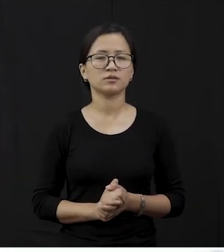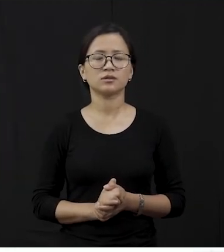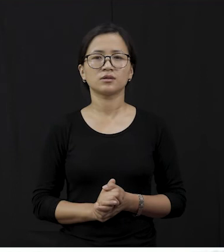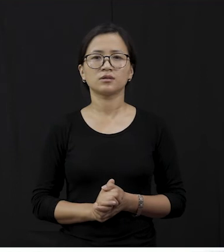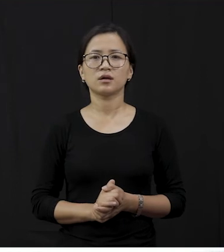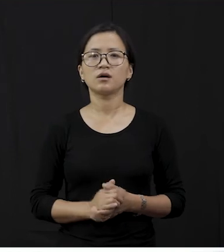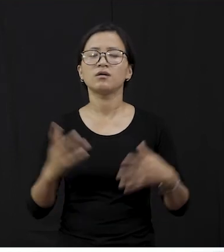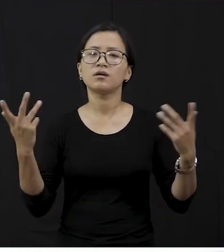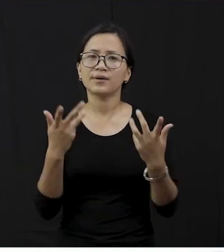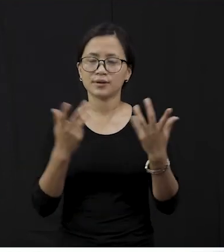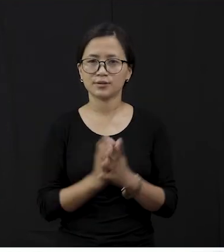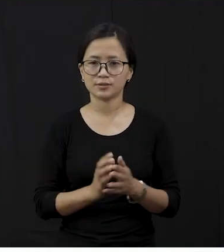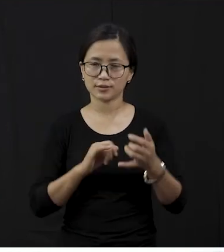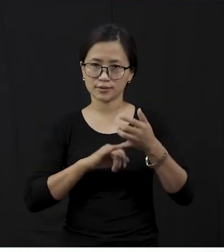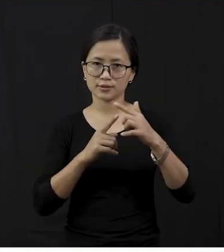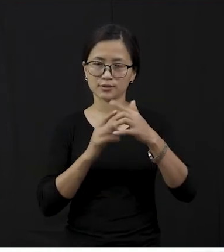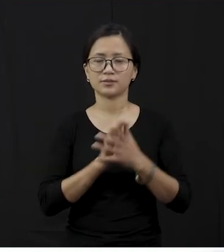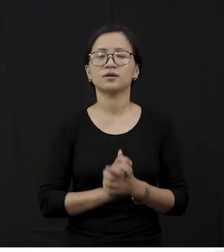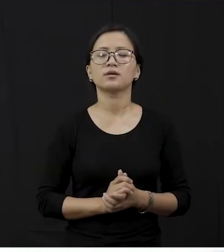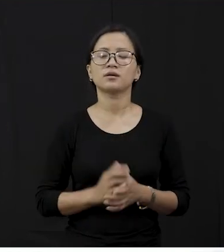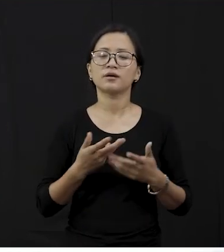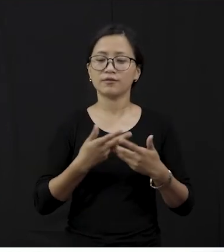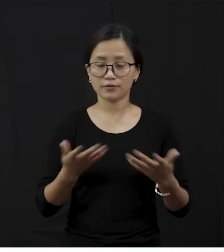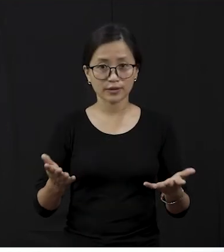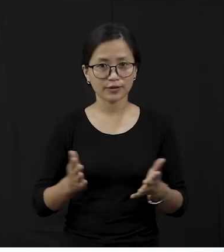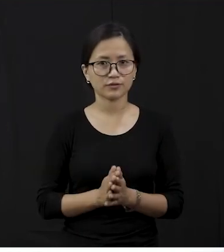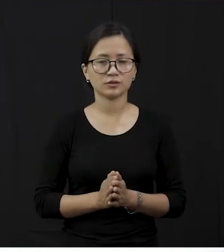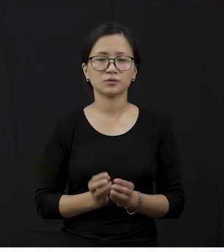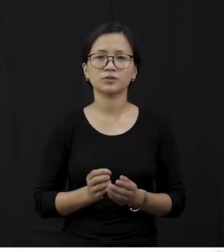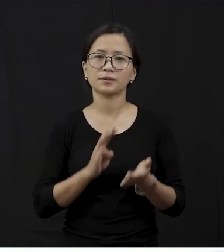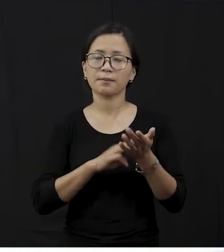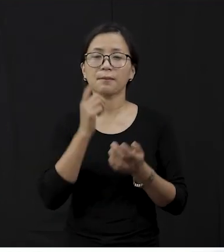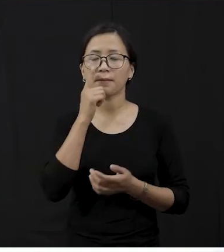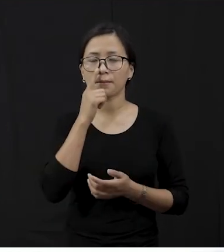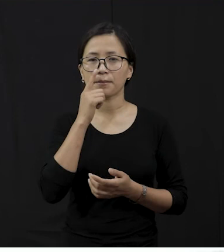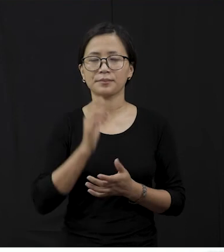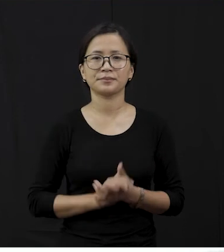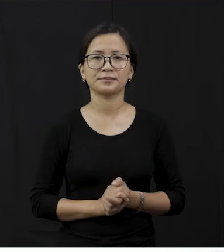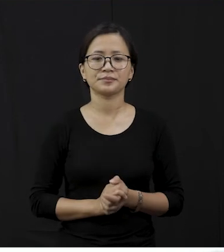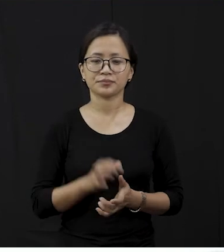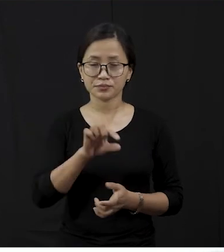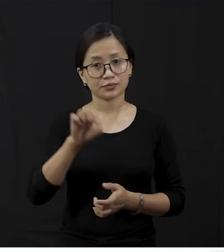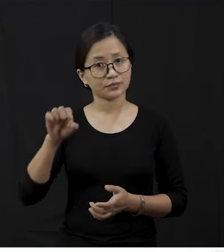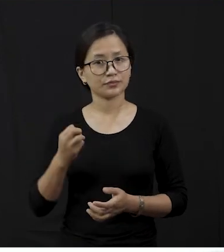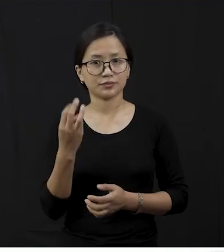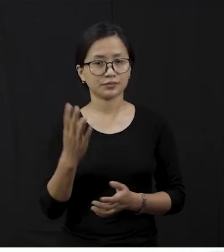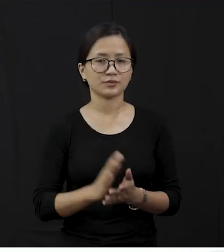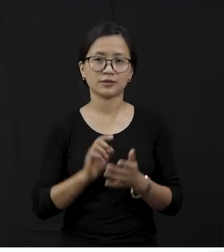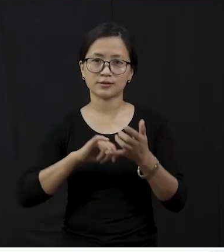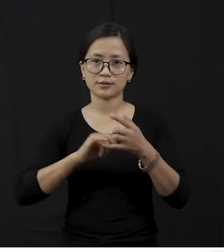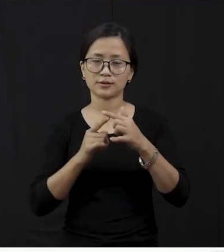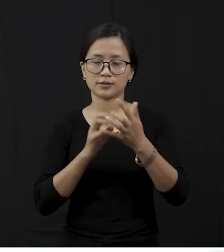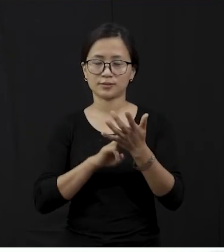Okay, then how many stamps are left with Maggie? We want to find out the number of stamps